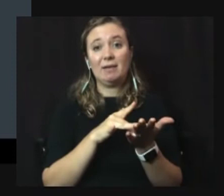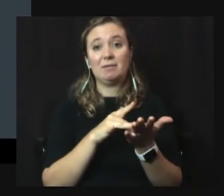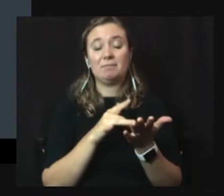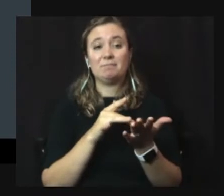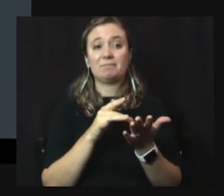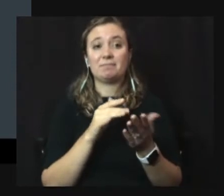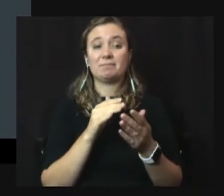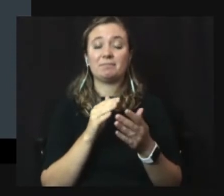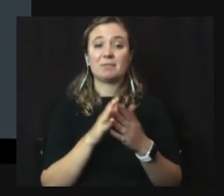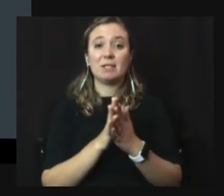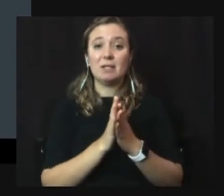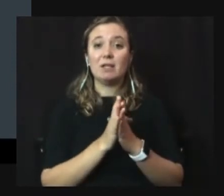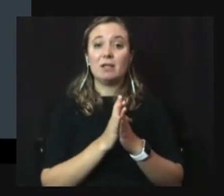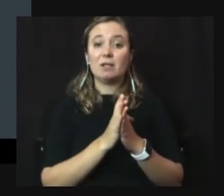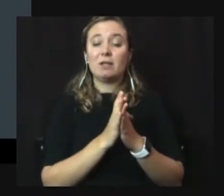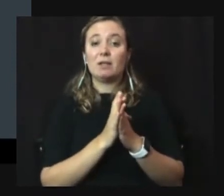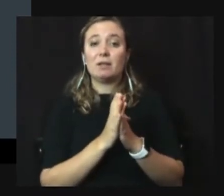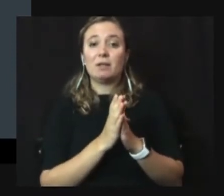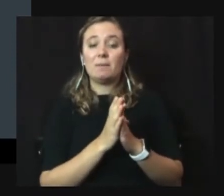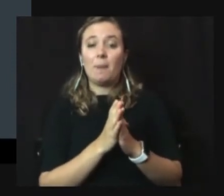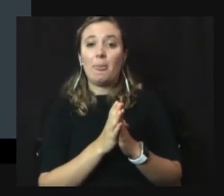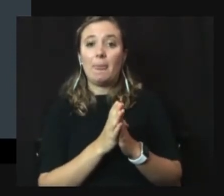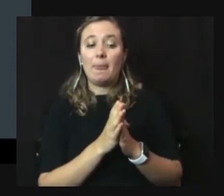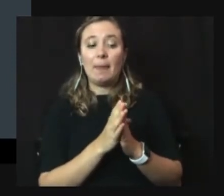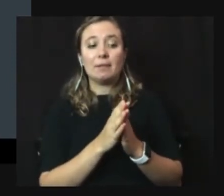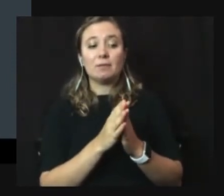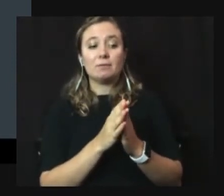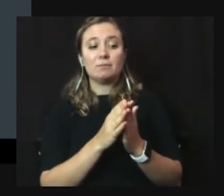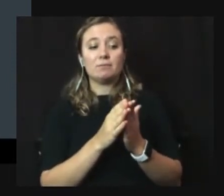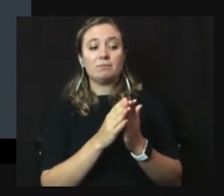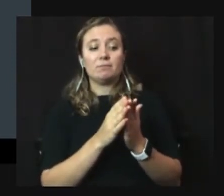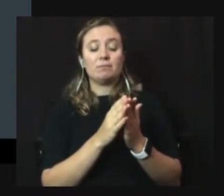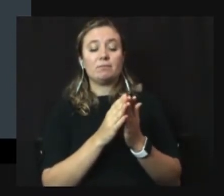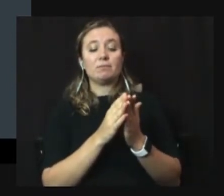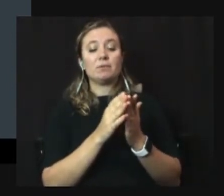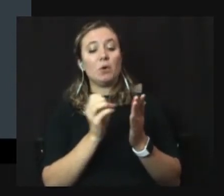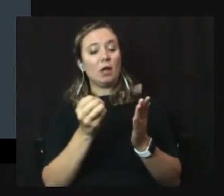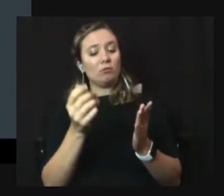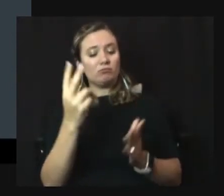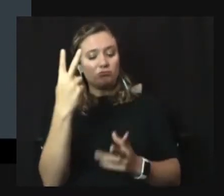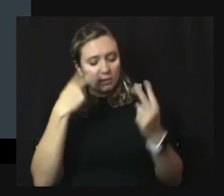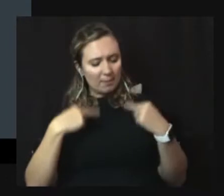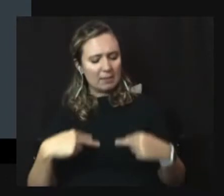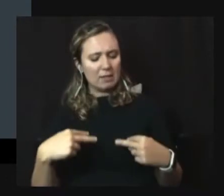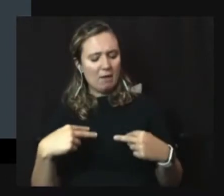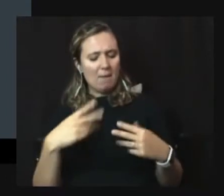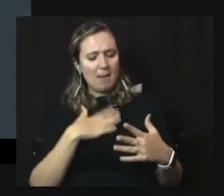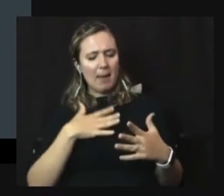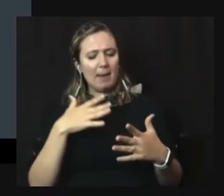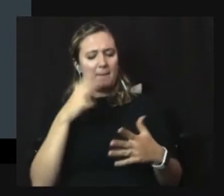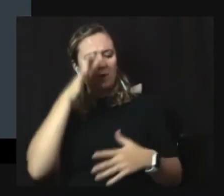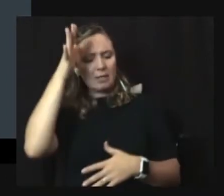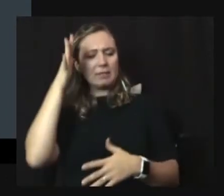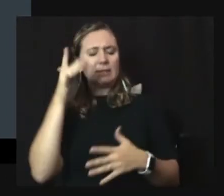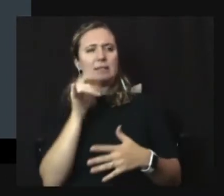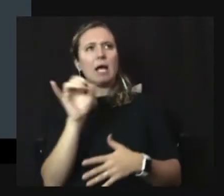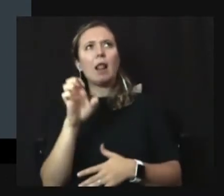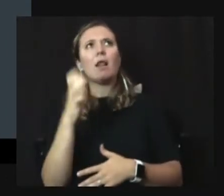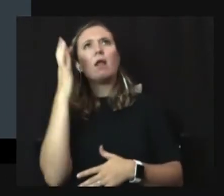parents and I looked at myself and my parenting style, was, is it